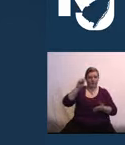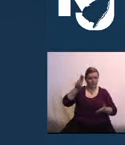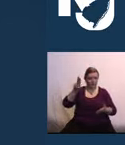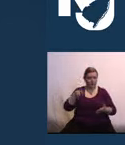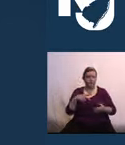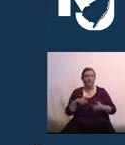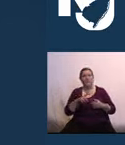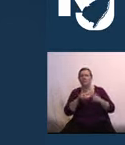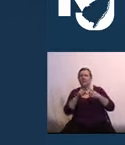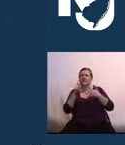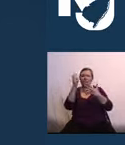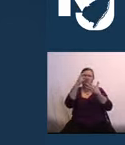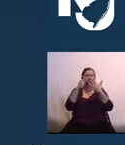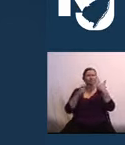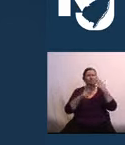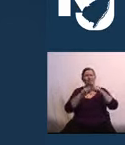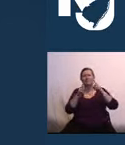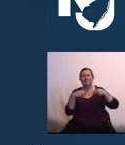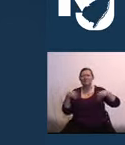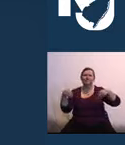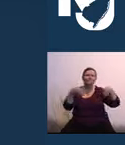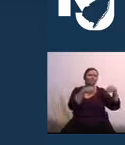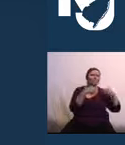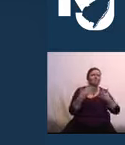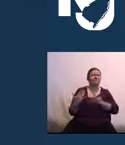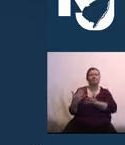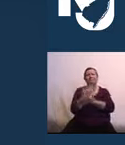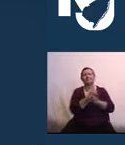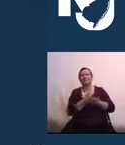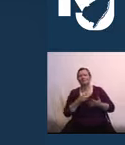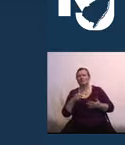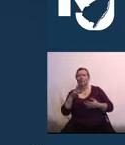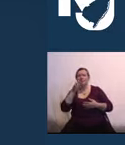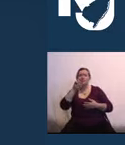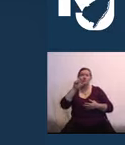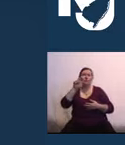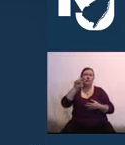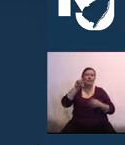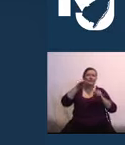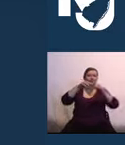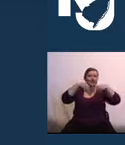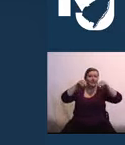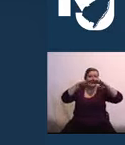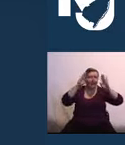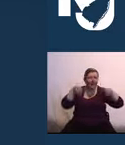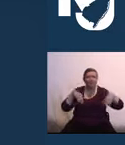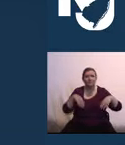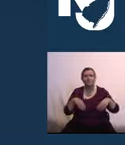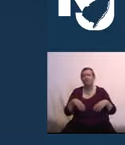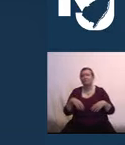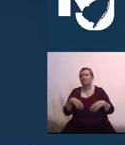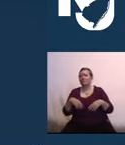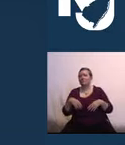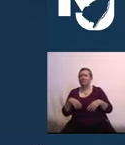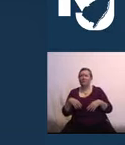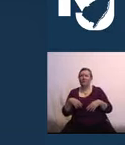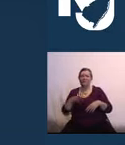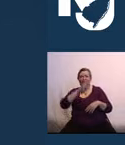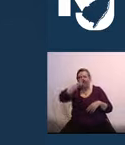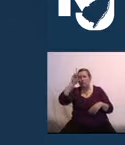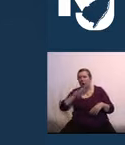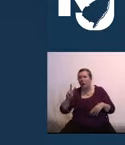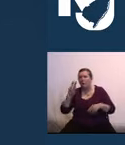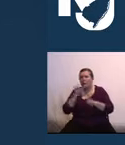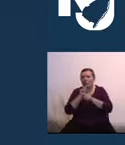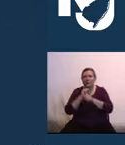to real estate to tech support specialist for Verizon. That journey through life was characteristic, as he had many